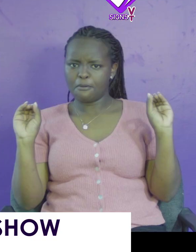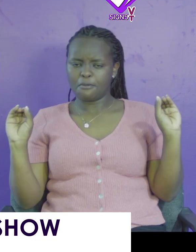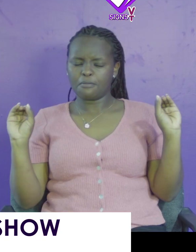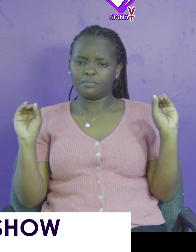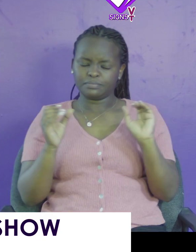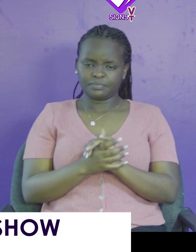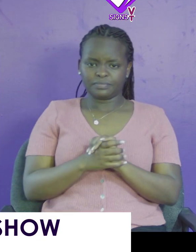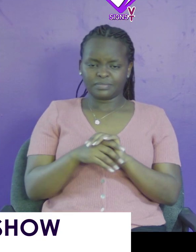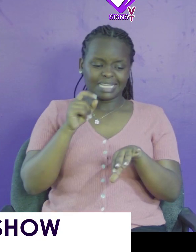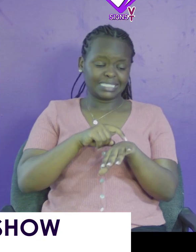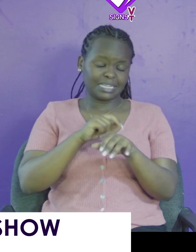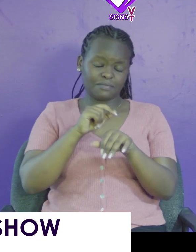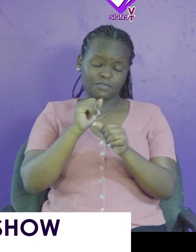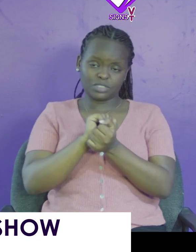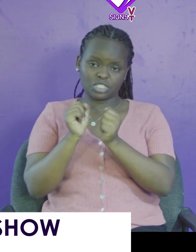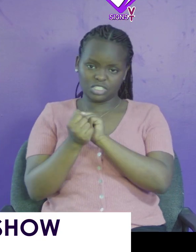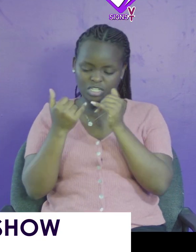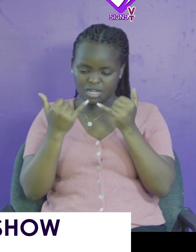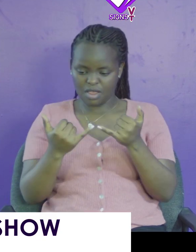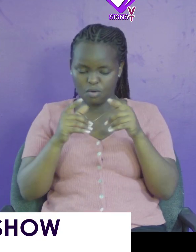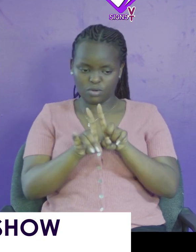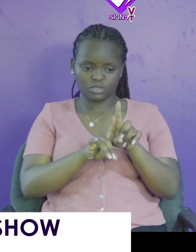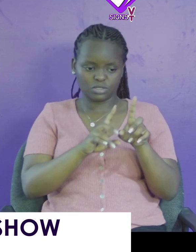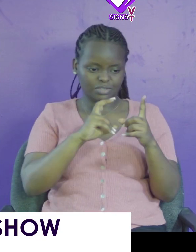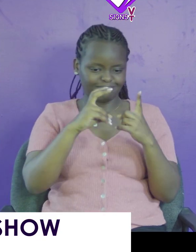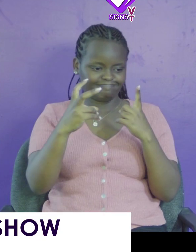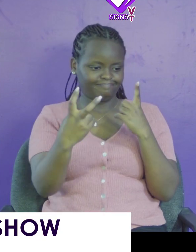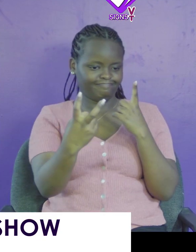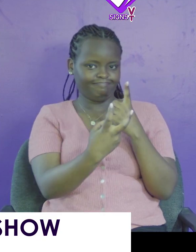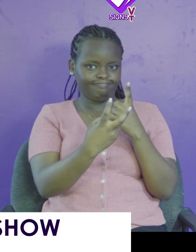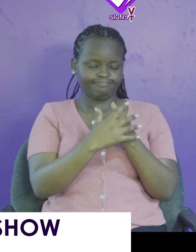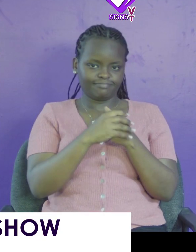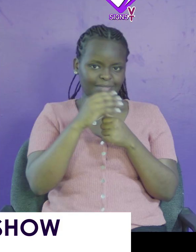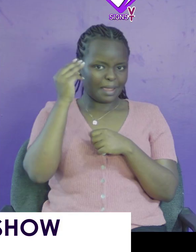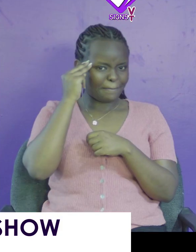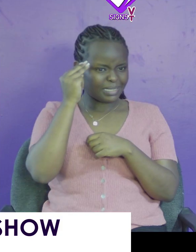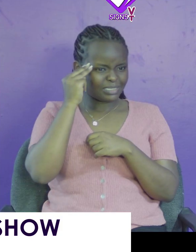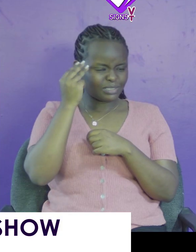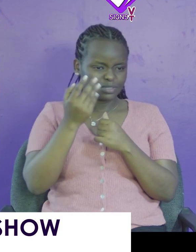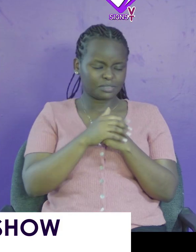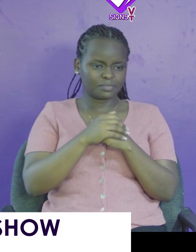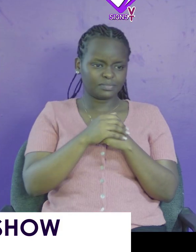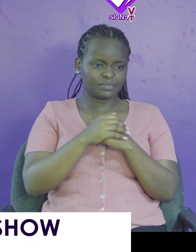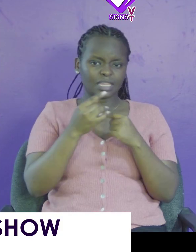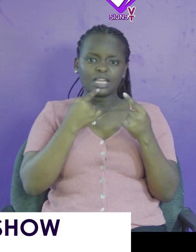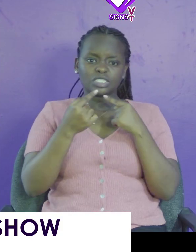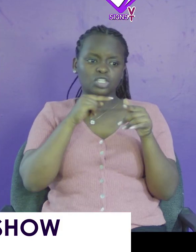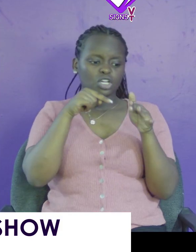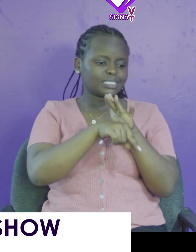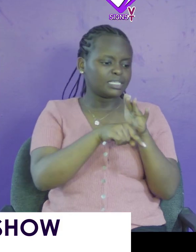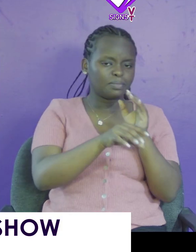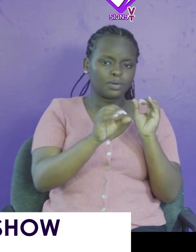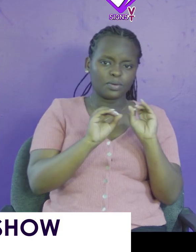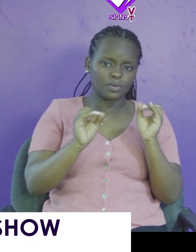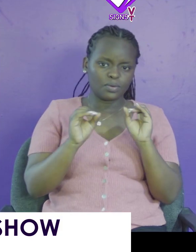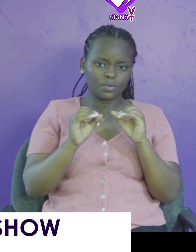for even when men talk, even in your angle, the religious angle, when men talk, they don't talk deep. They talk. You hear men talking a lot,